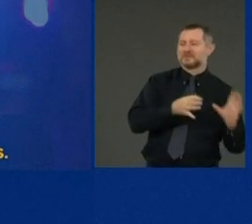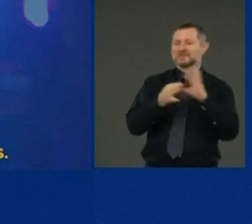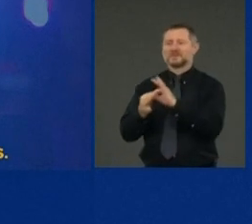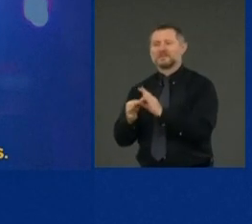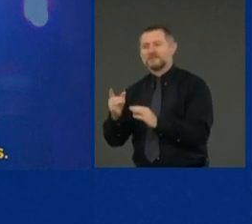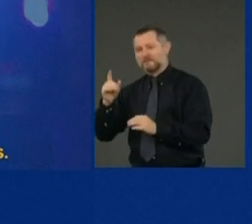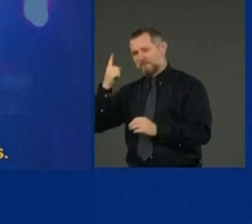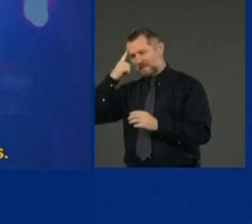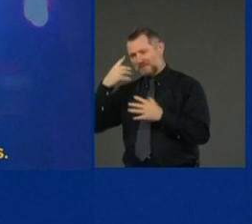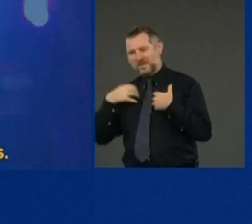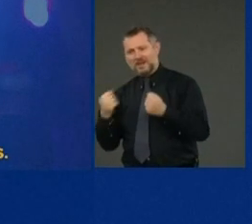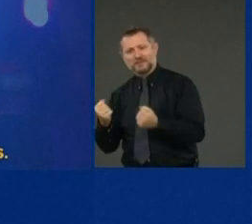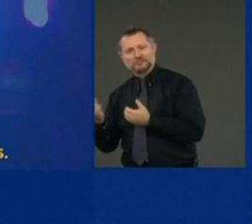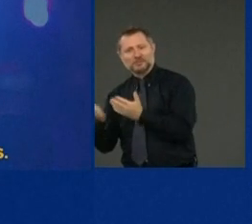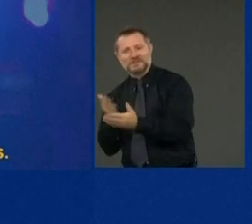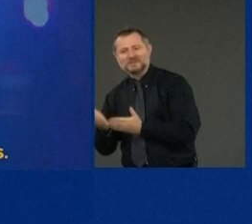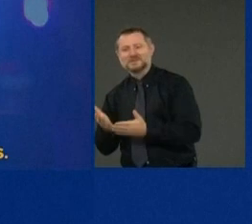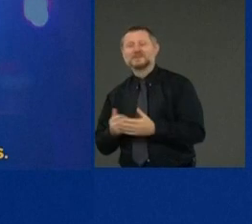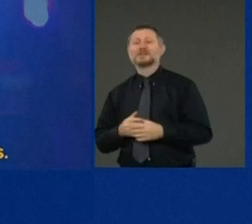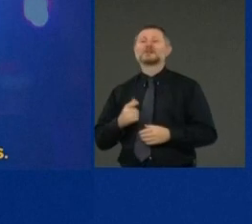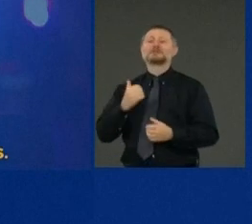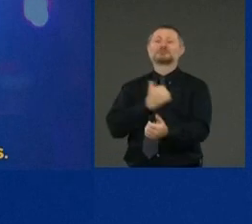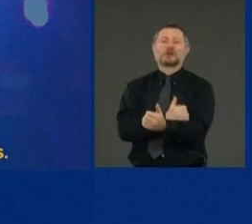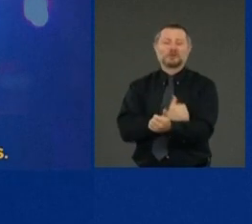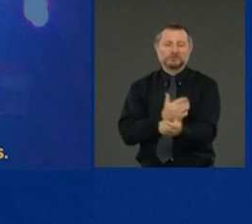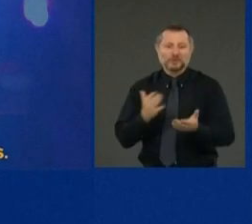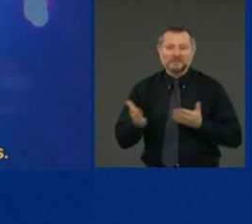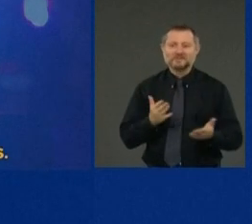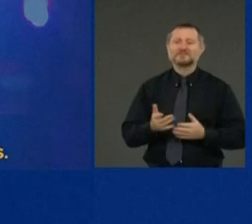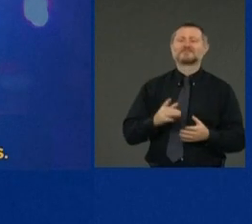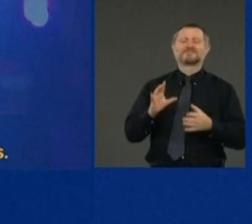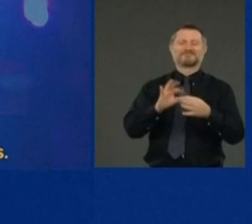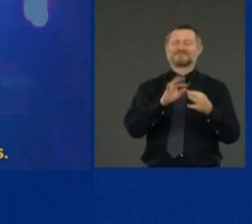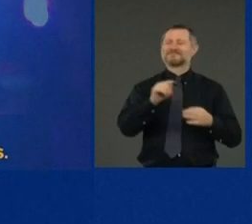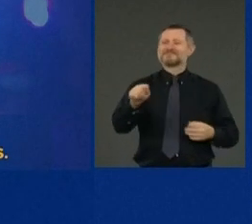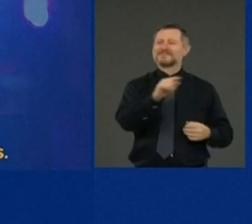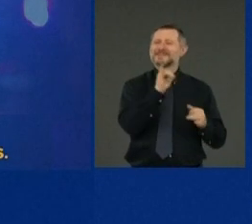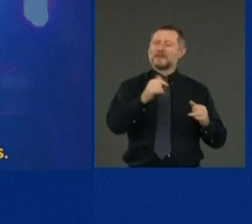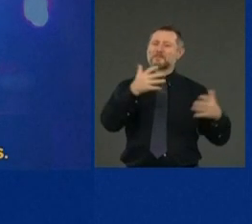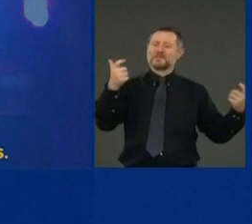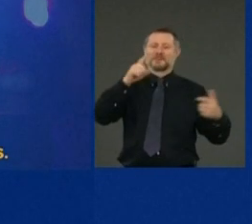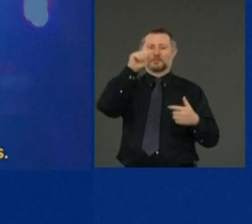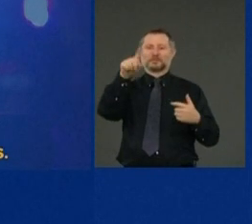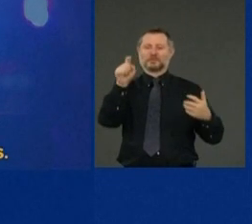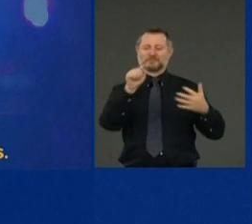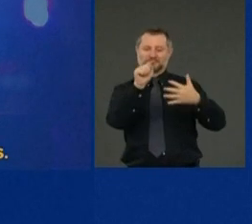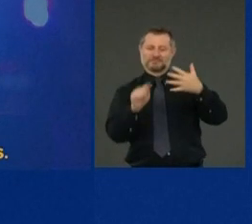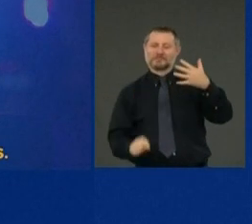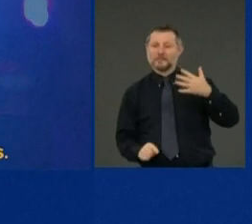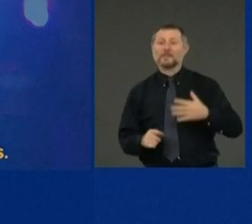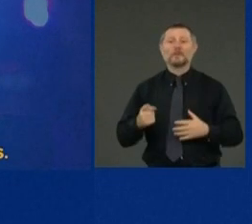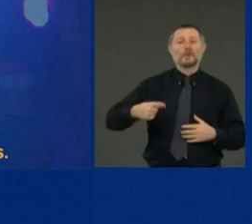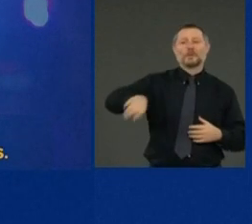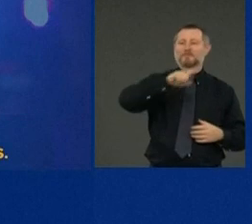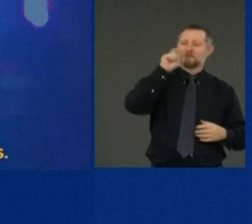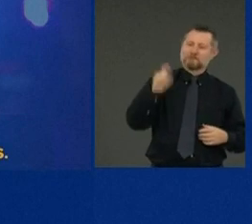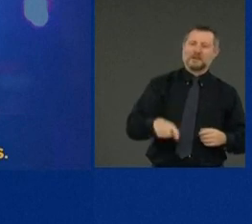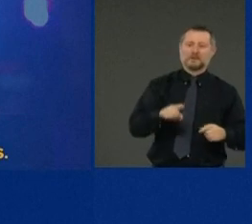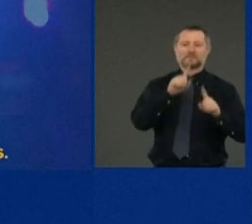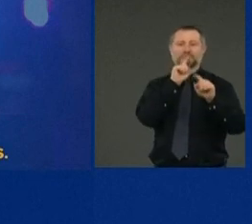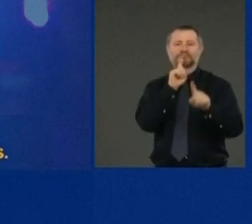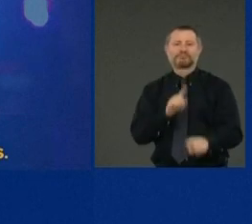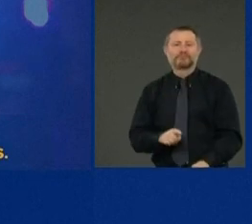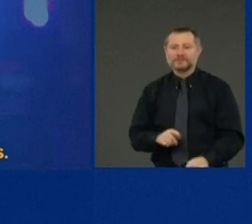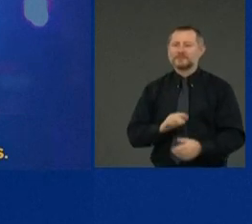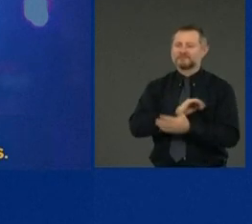the substance abuse, etc.? Those are the real questions. Those are the questions you have to answer to actually